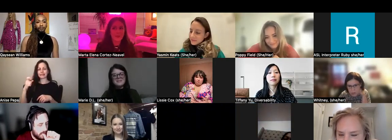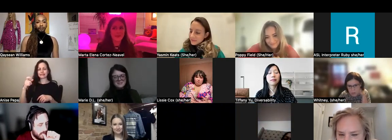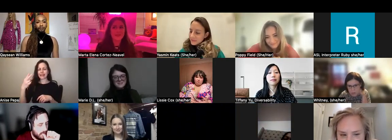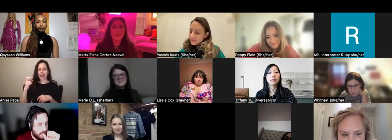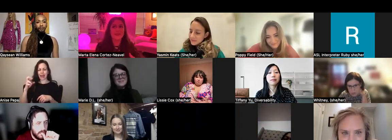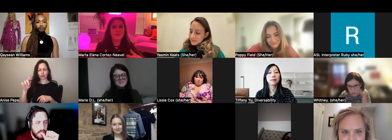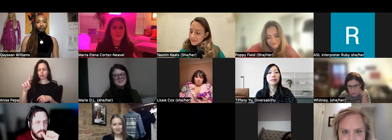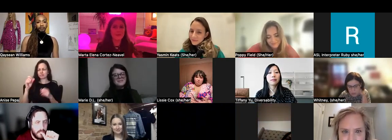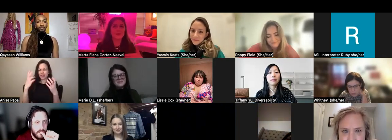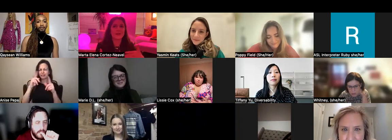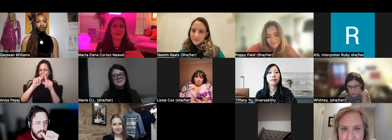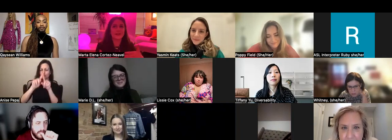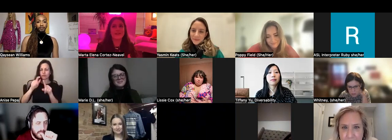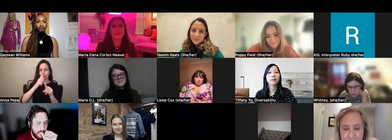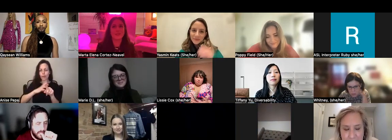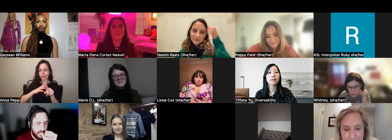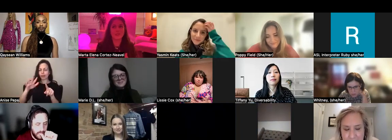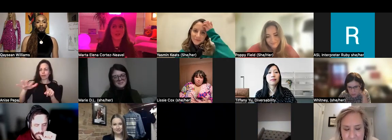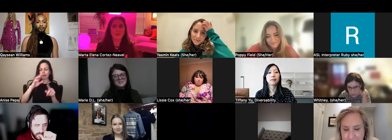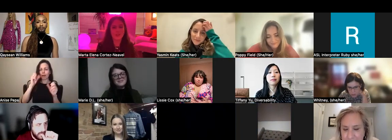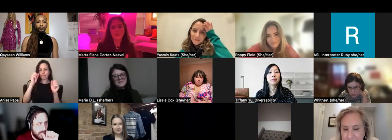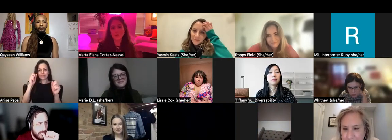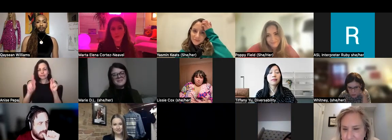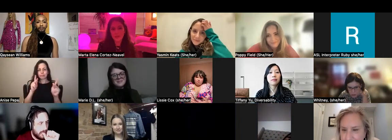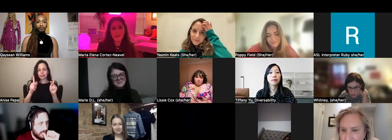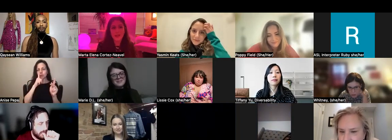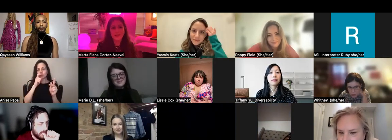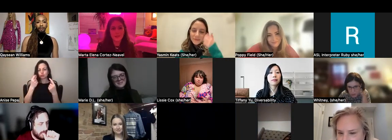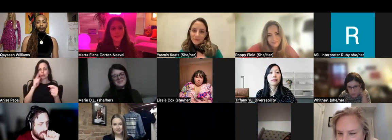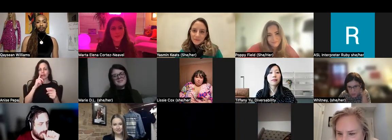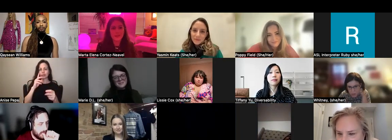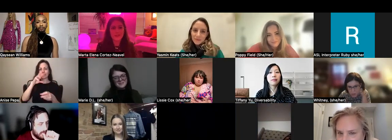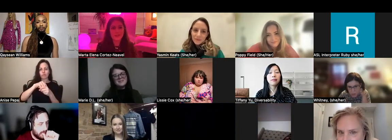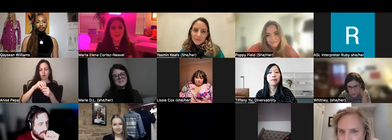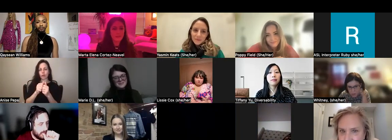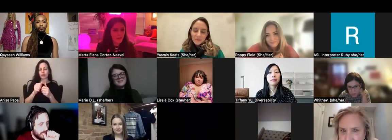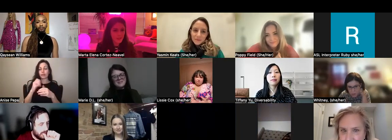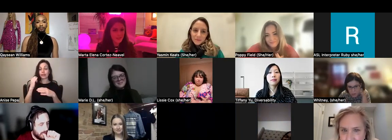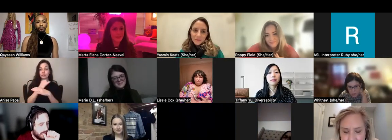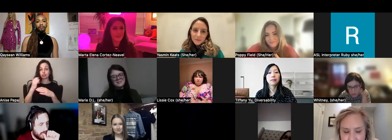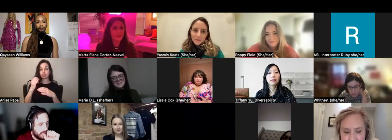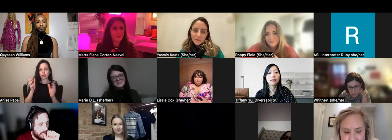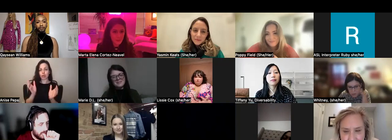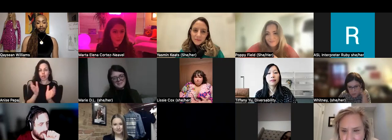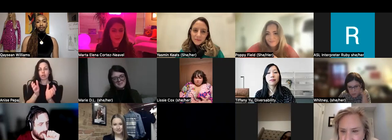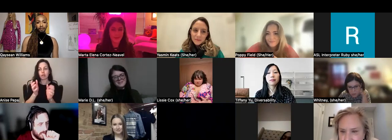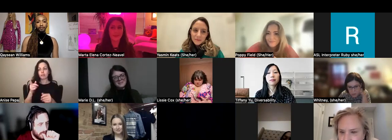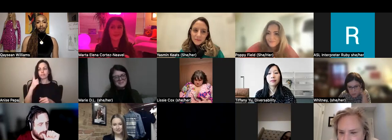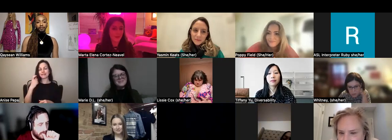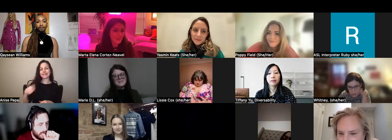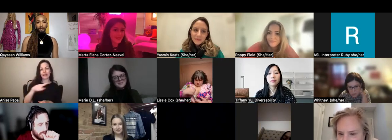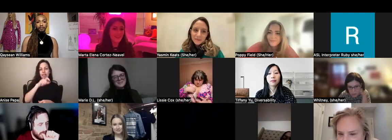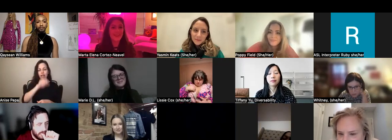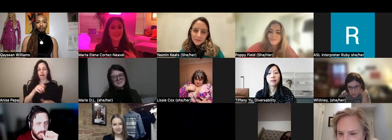amazing women and people who are in this industry trying to push it forward and doing it because they love fashion and they love people and they